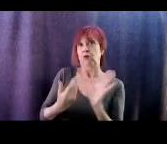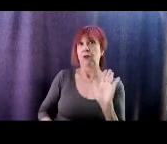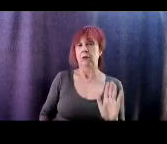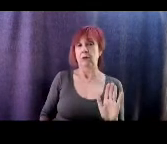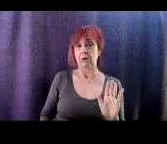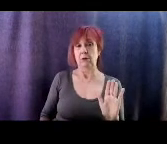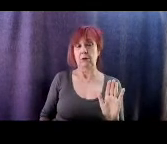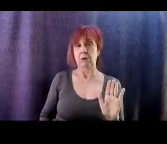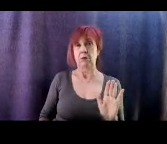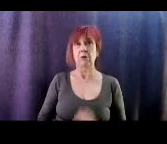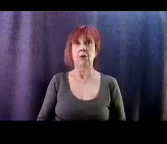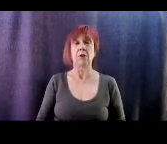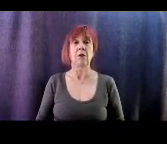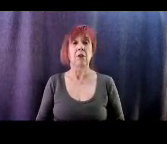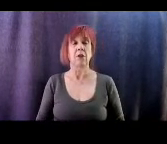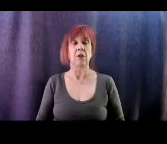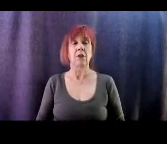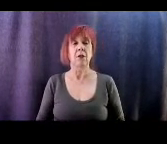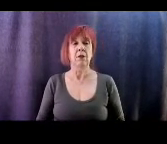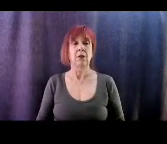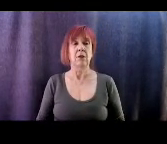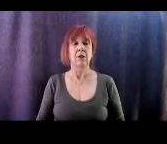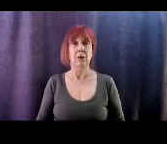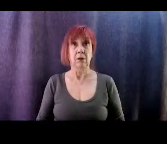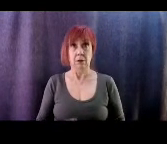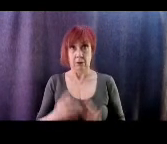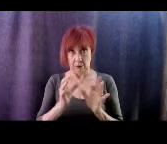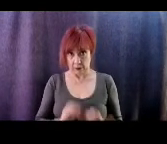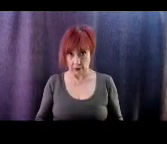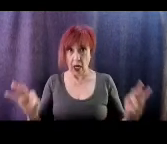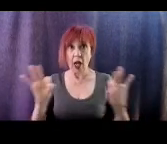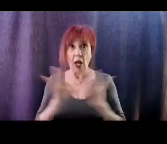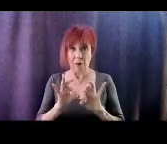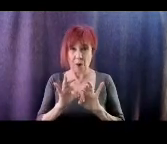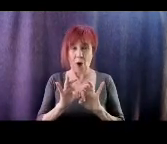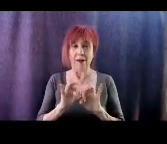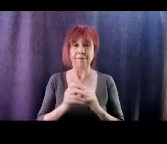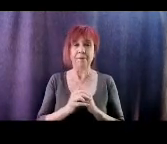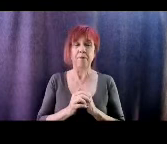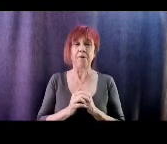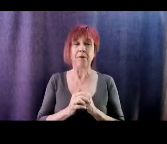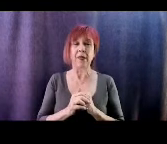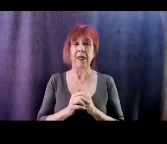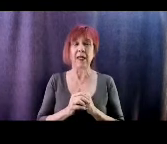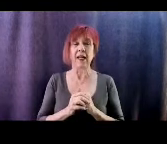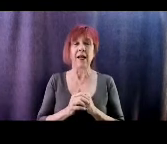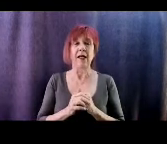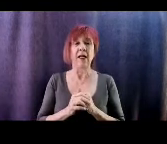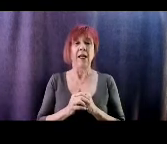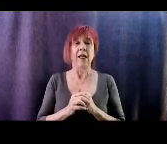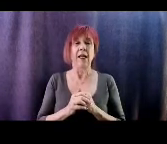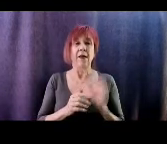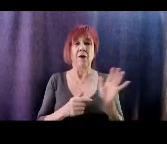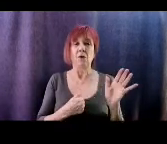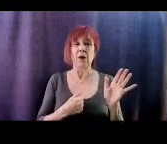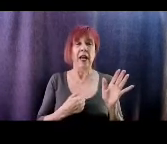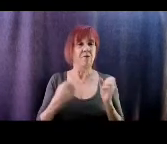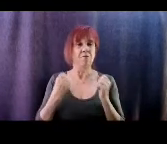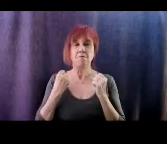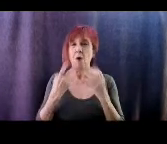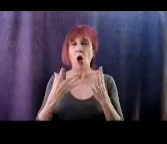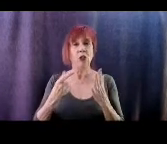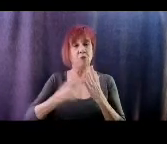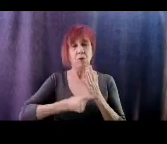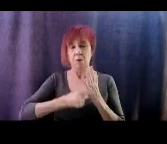Next slide, please. Here's a big one, and we do have the work exploration manual. We have multiple pages